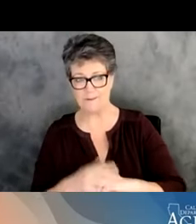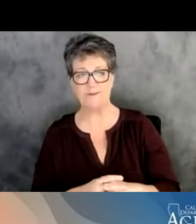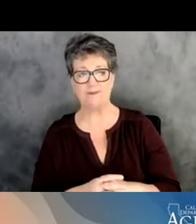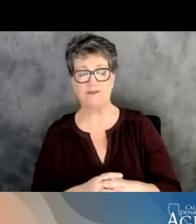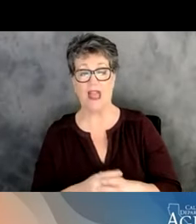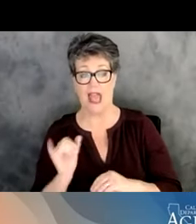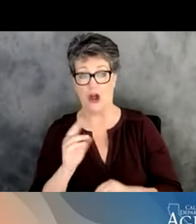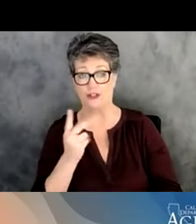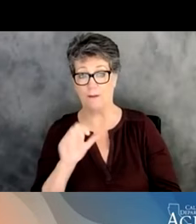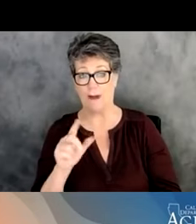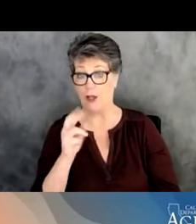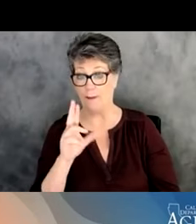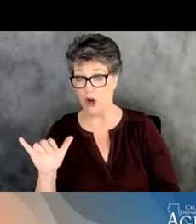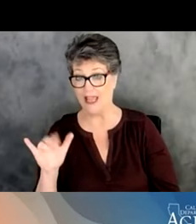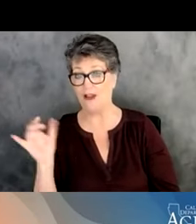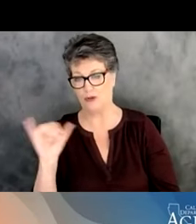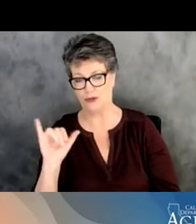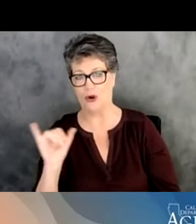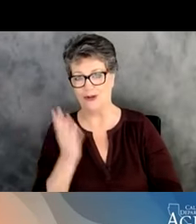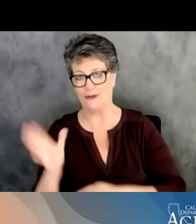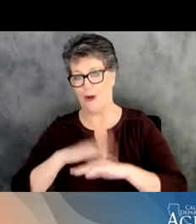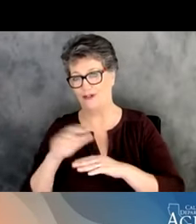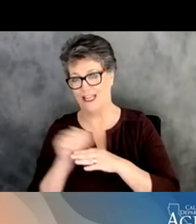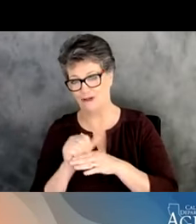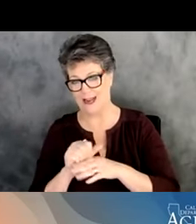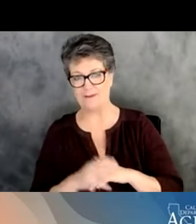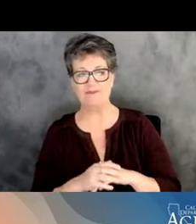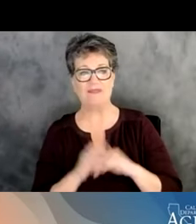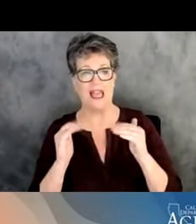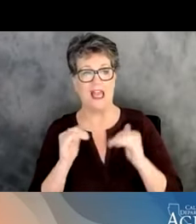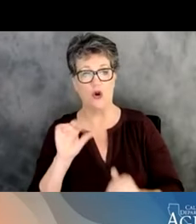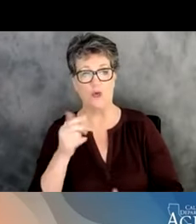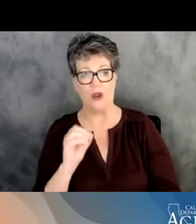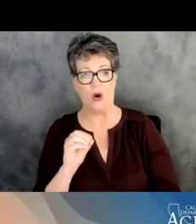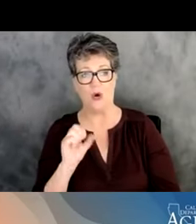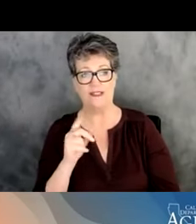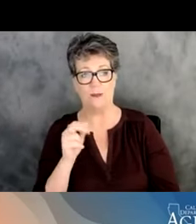as well as Michael Marie, who is in an all-day training. Rigo Saborio.